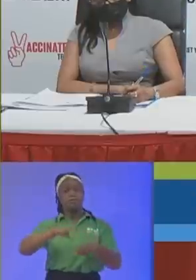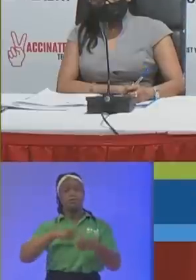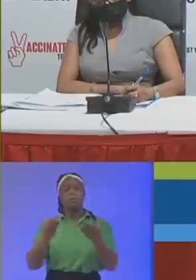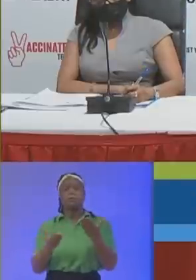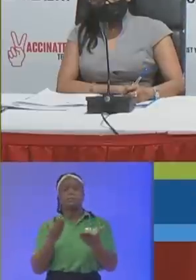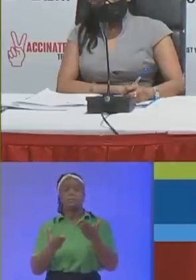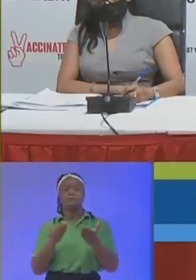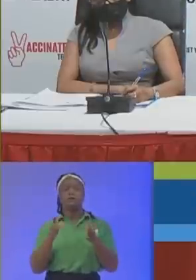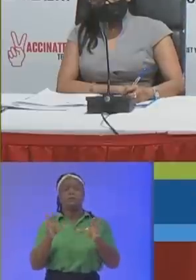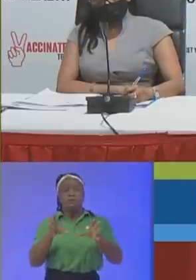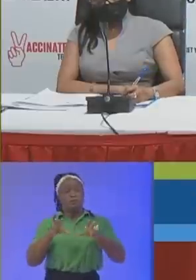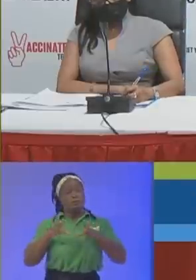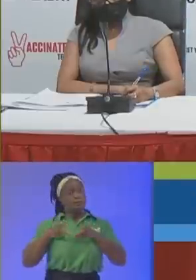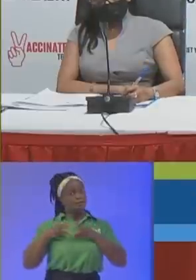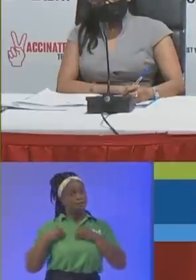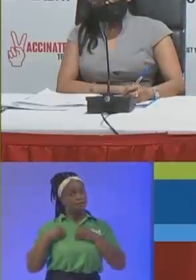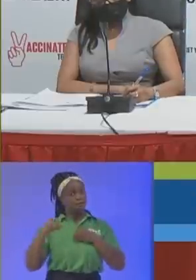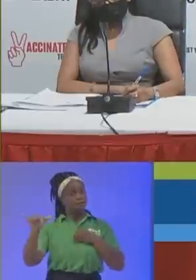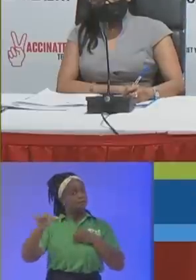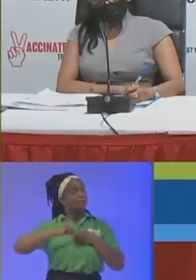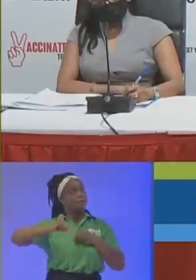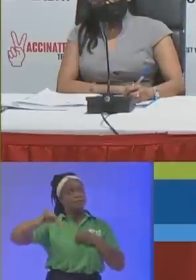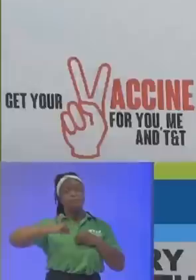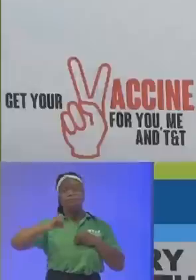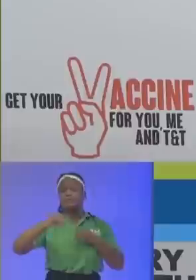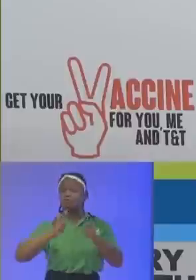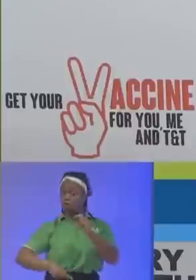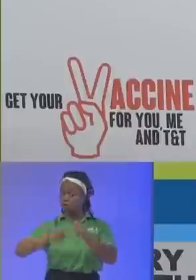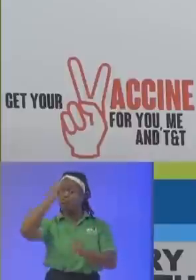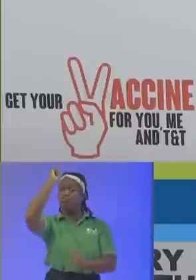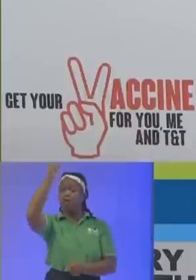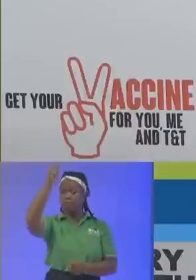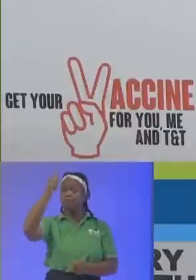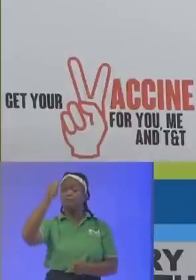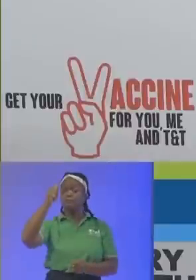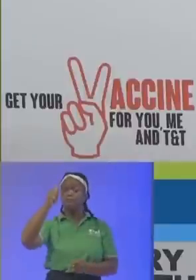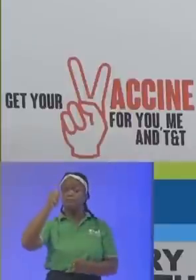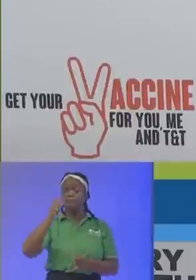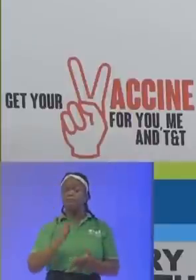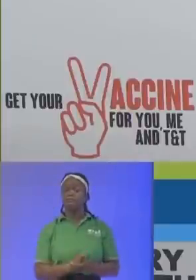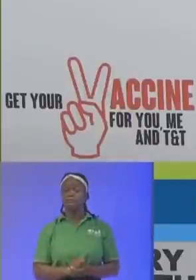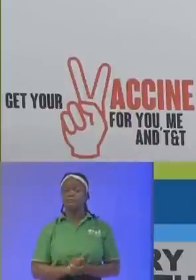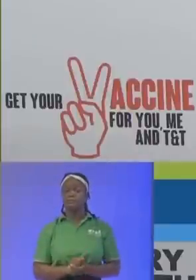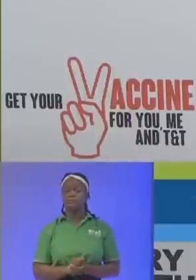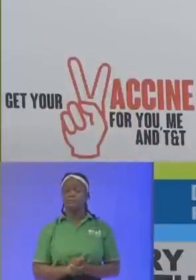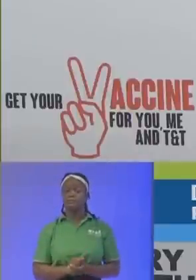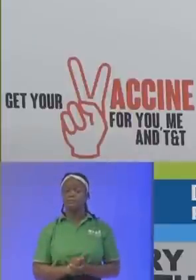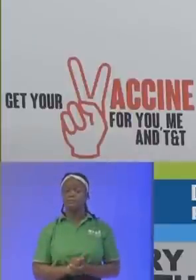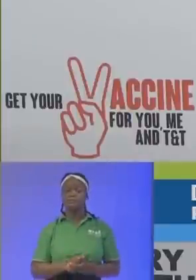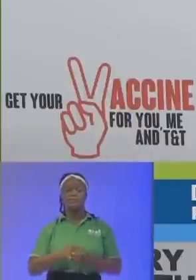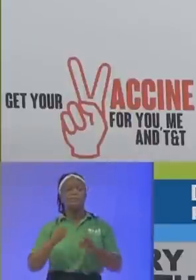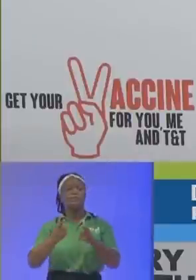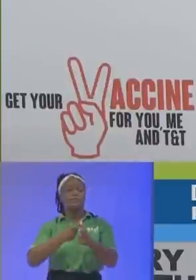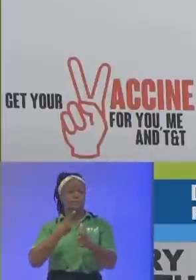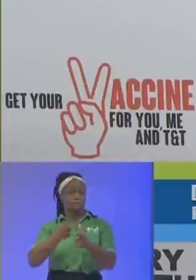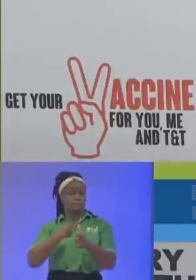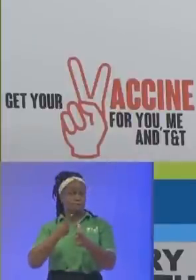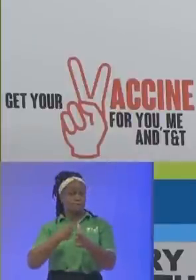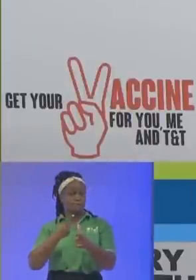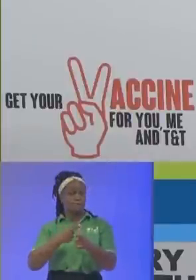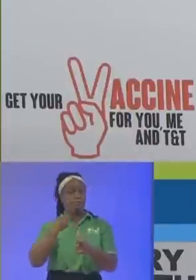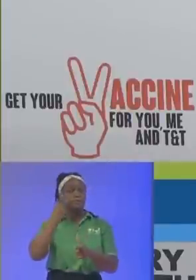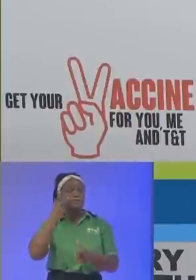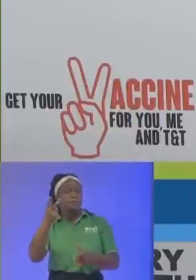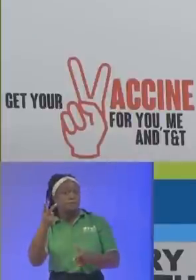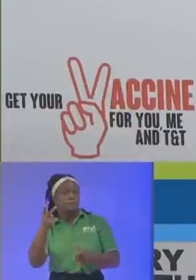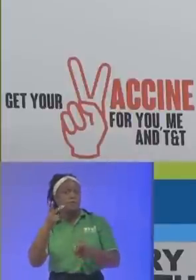changes? Thank you. First of all, these countries are considered